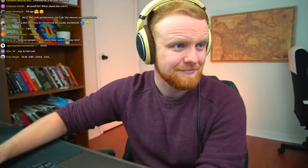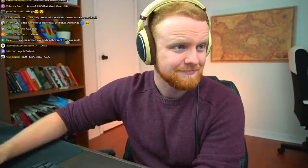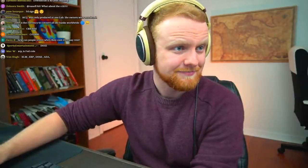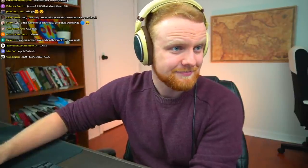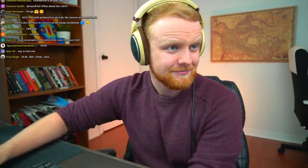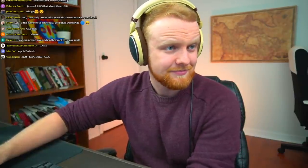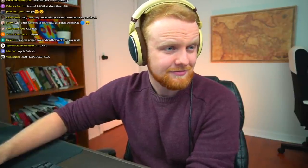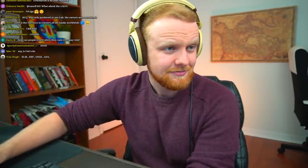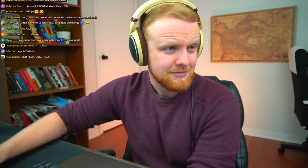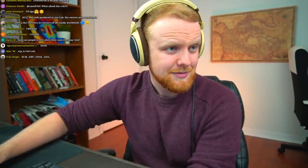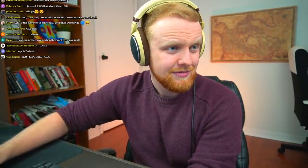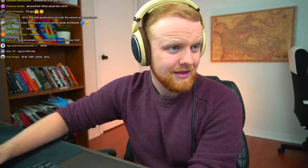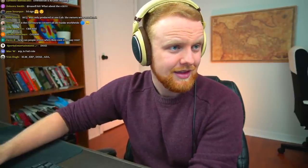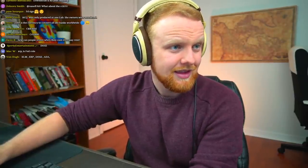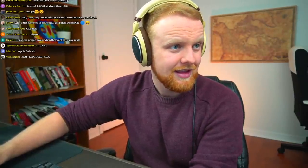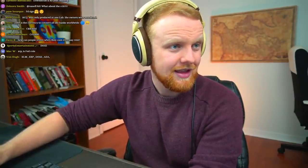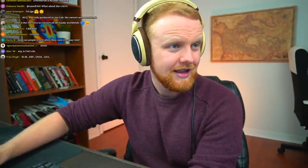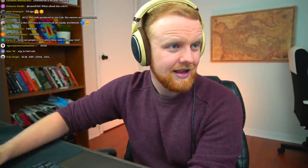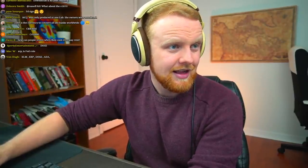passed.